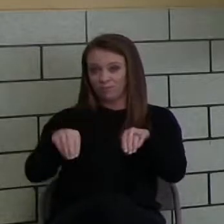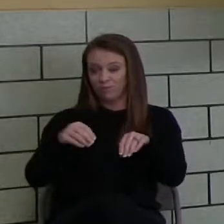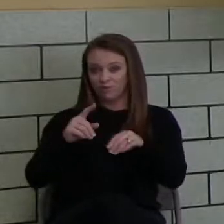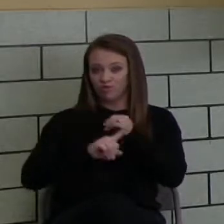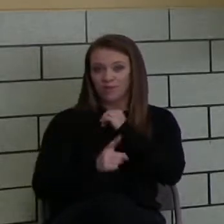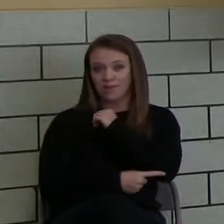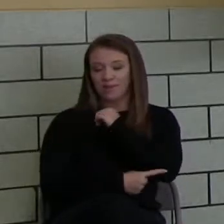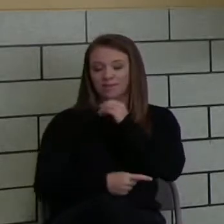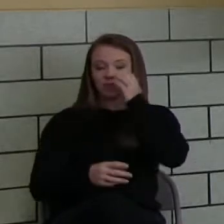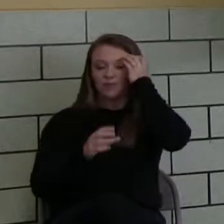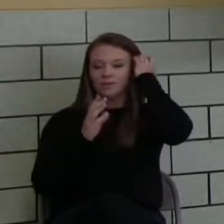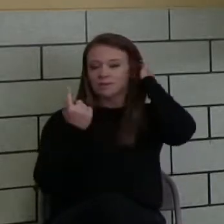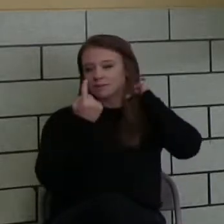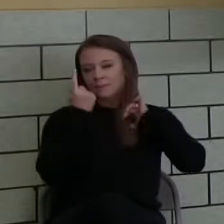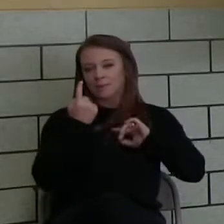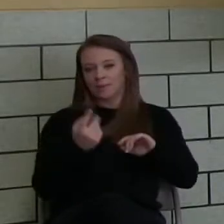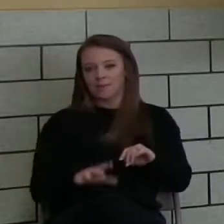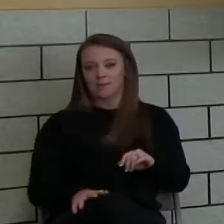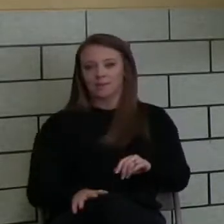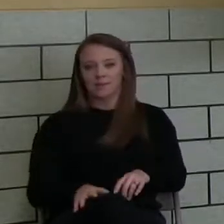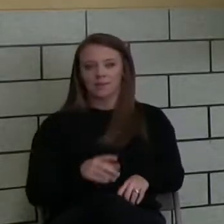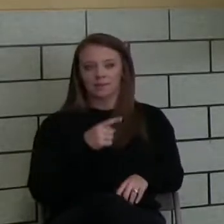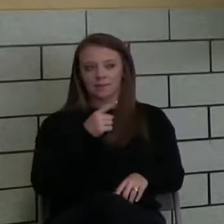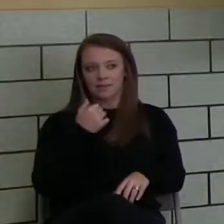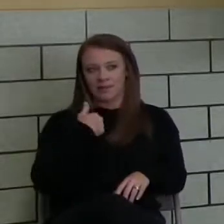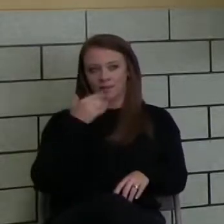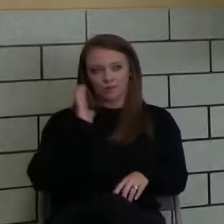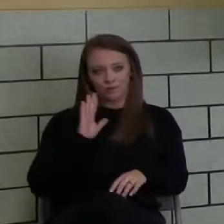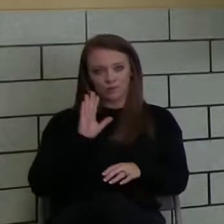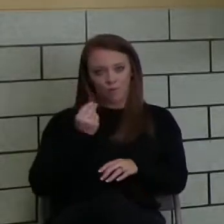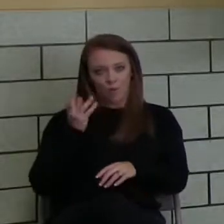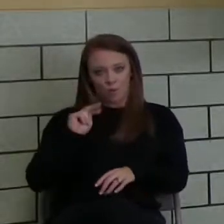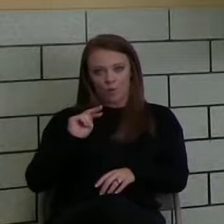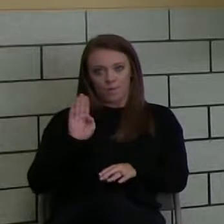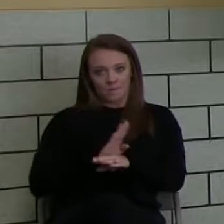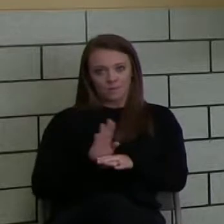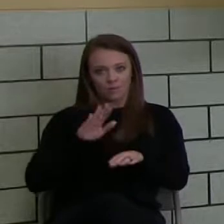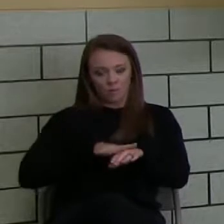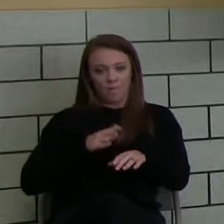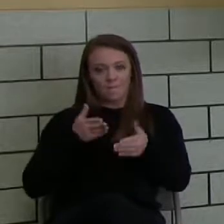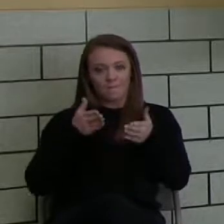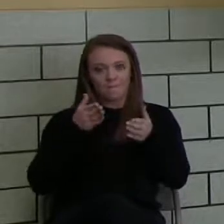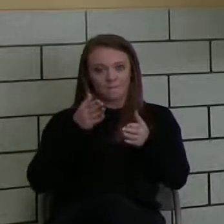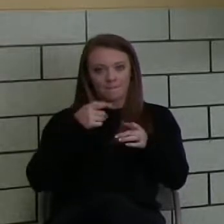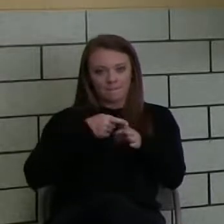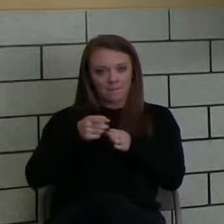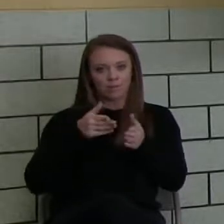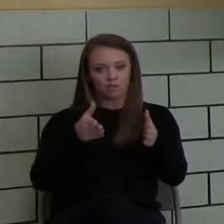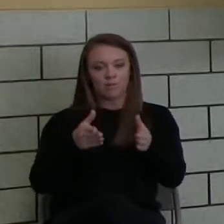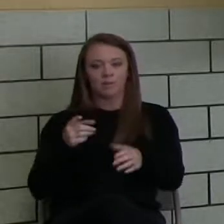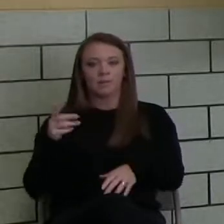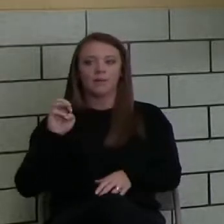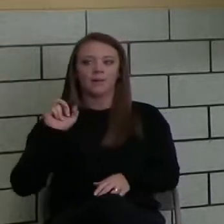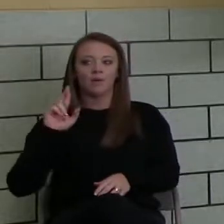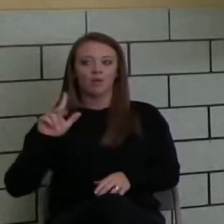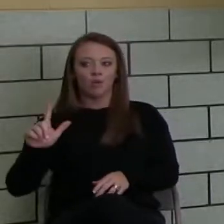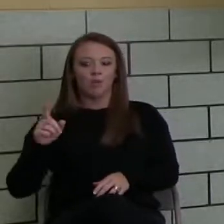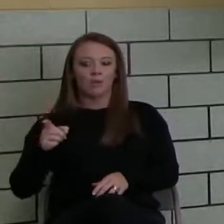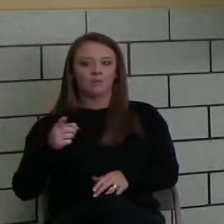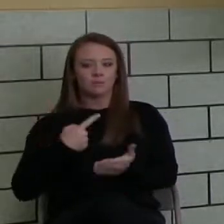or whatever. I mean, Yeah. I used to own a business on Main Yeah. Street, and so I get it, but still. Just to talk about it